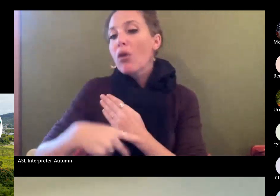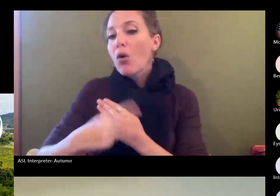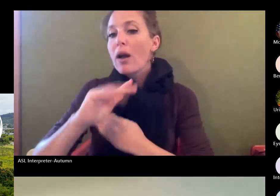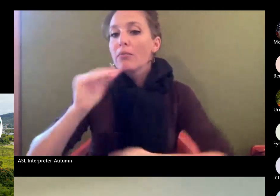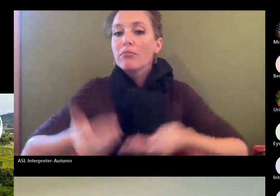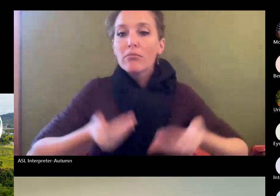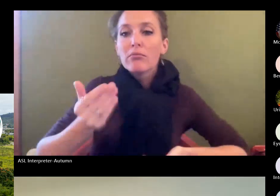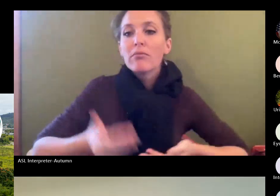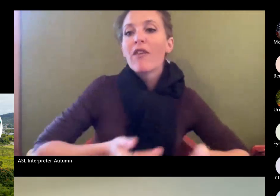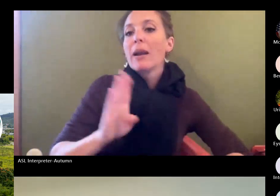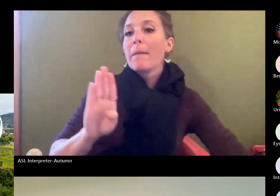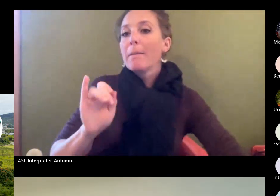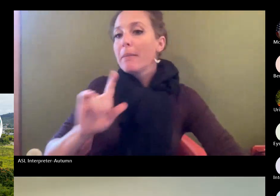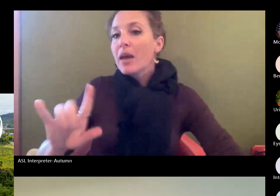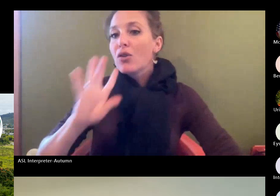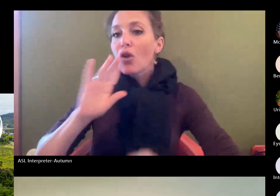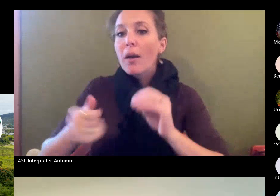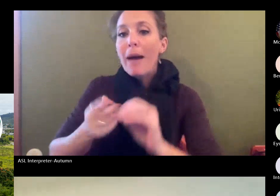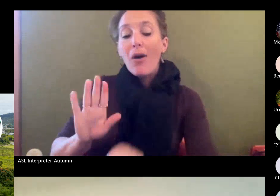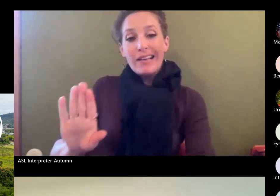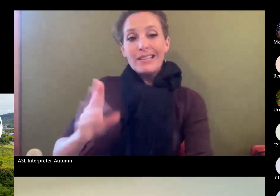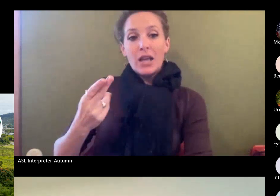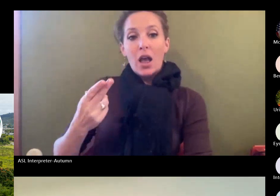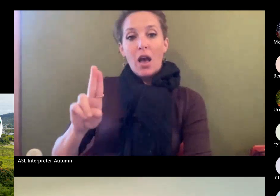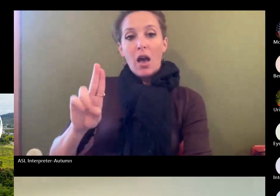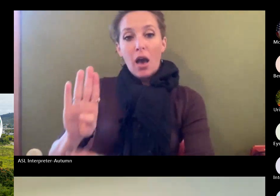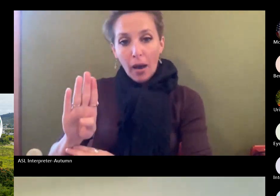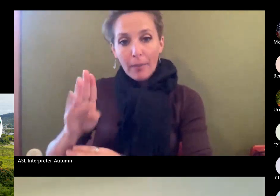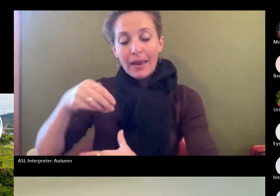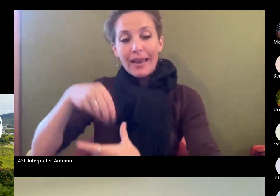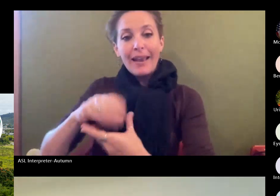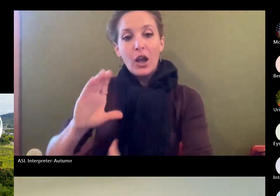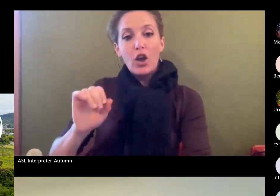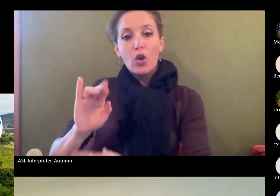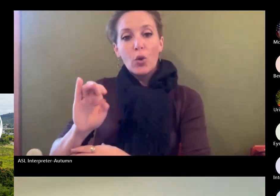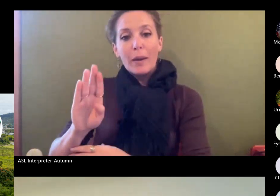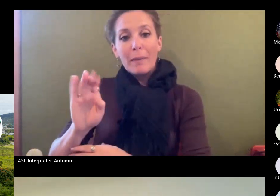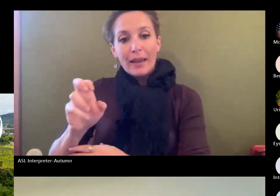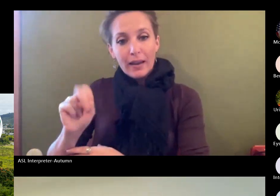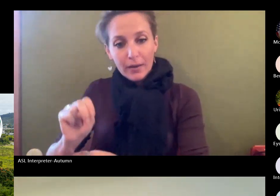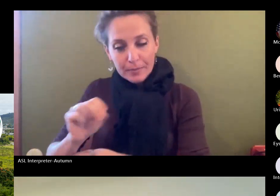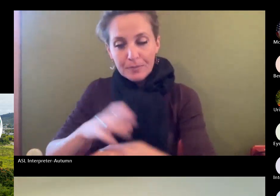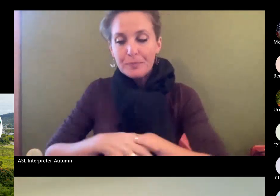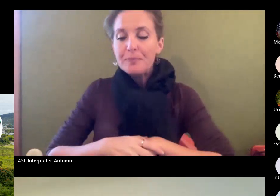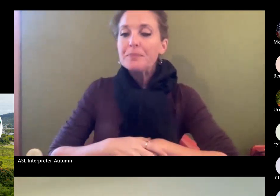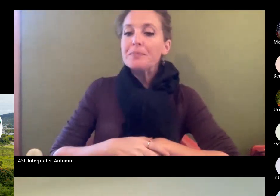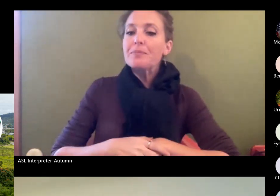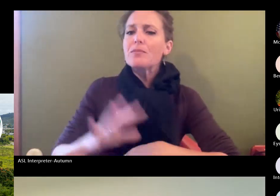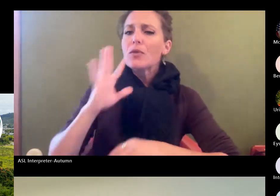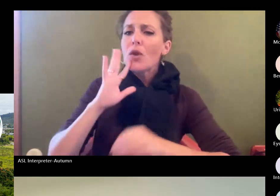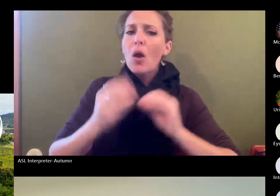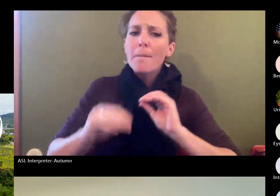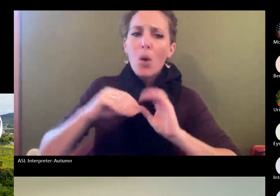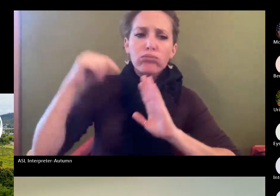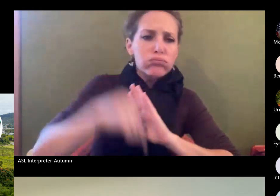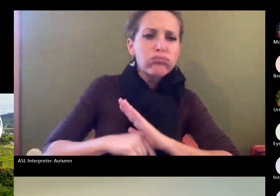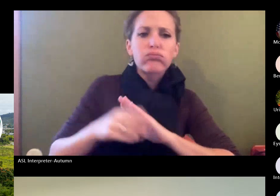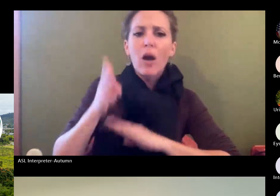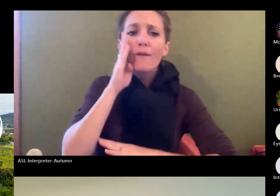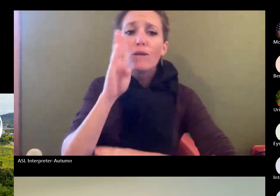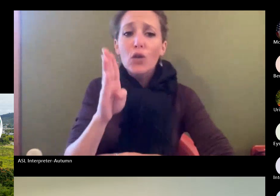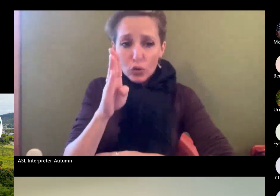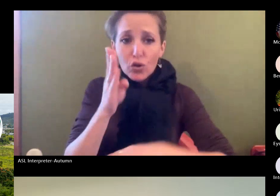to talk about his Climate Hub in the Caribbean. And what we want to do today is talk a little more in depth about some of the future things that we